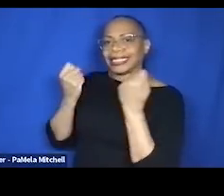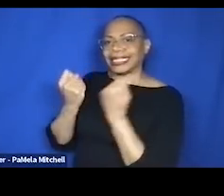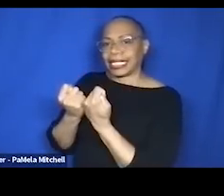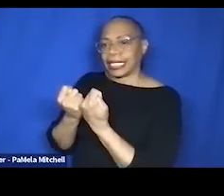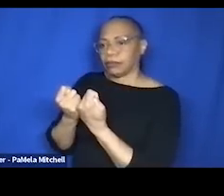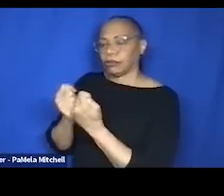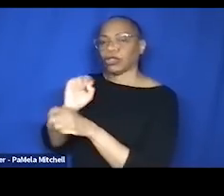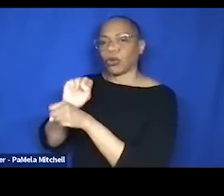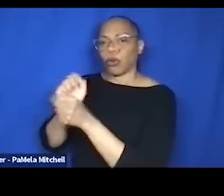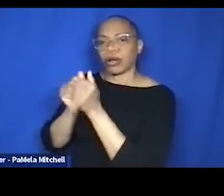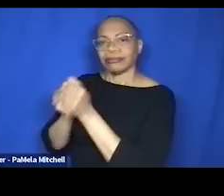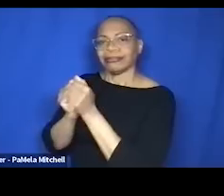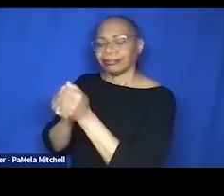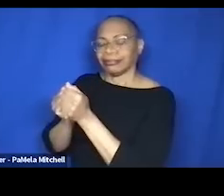them.